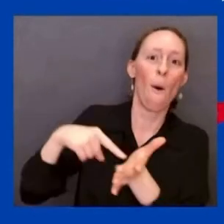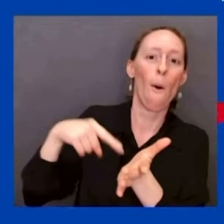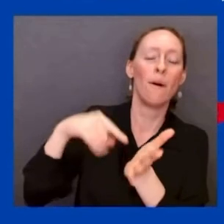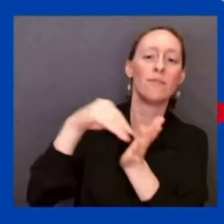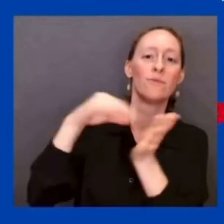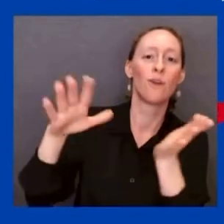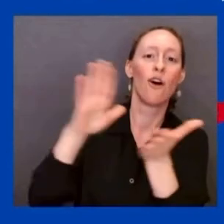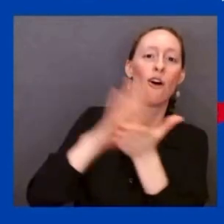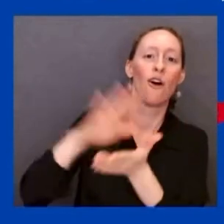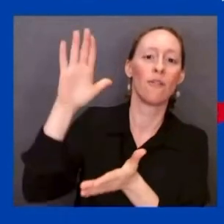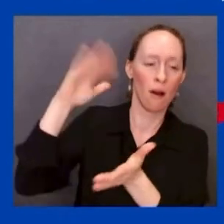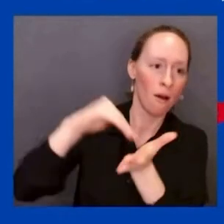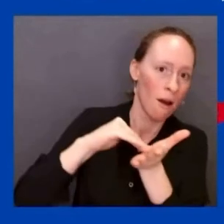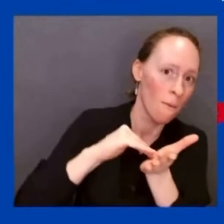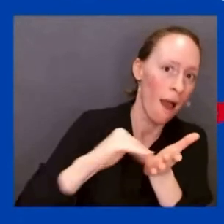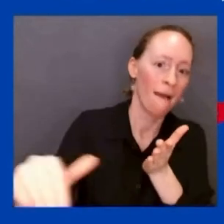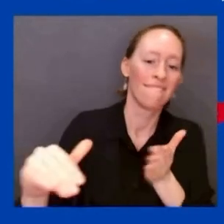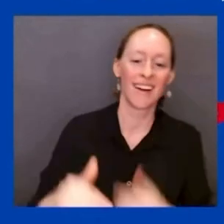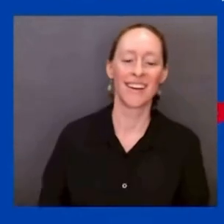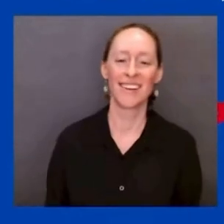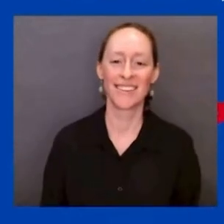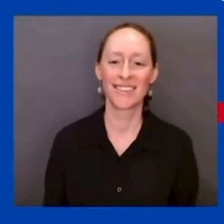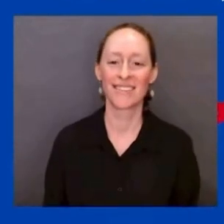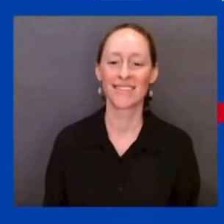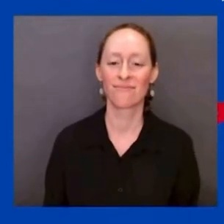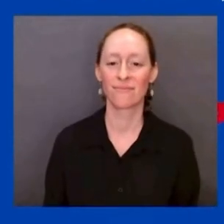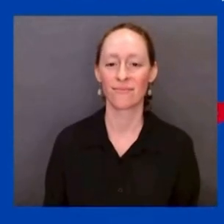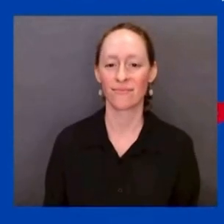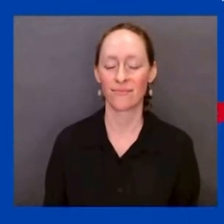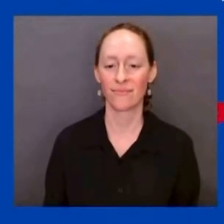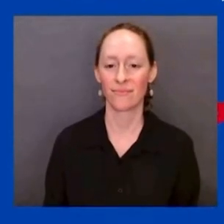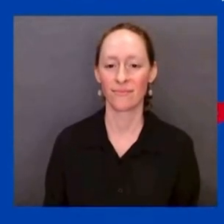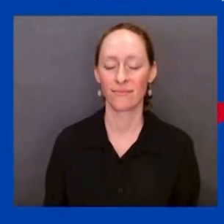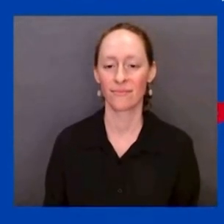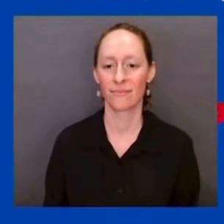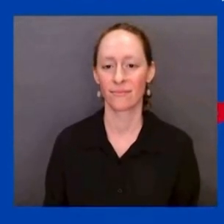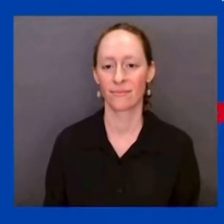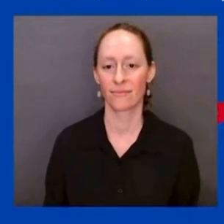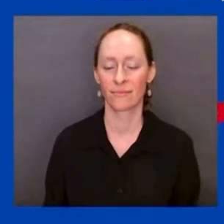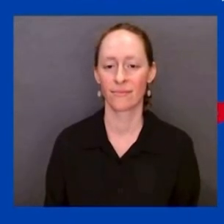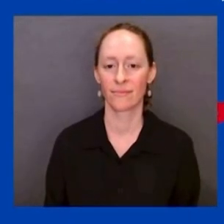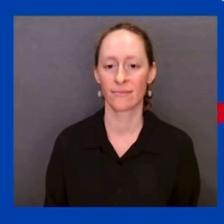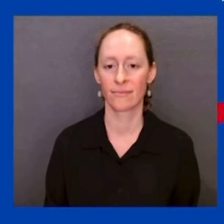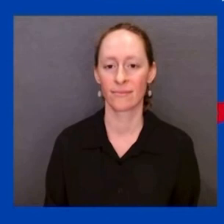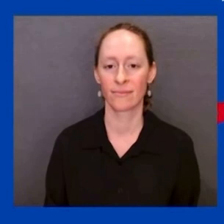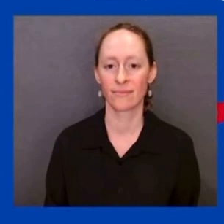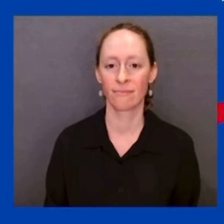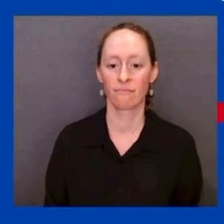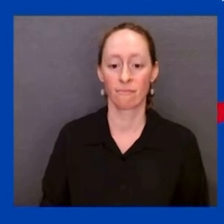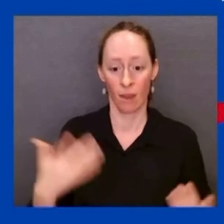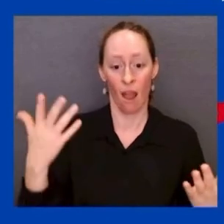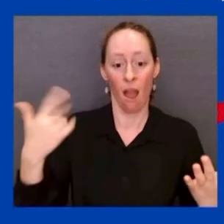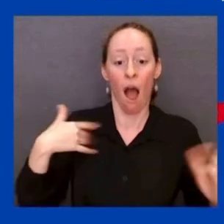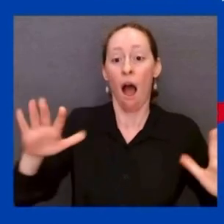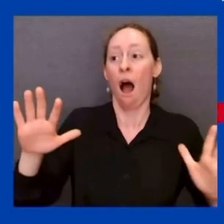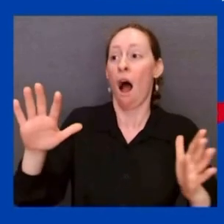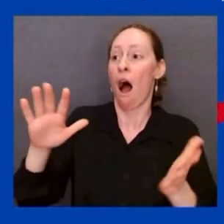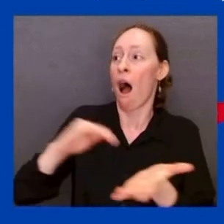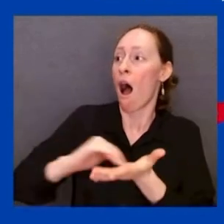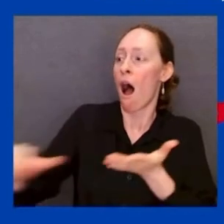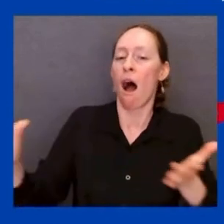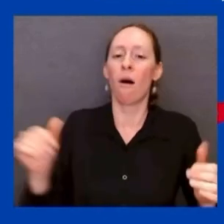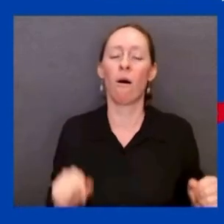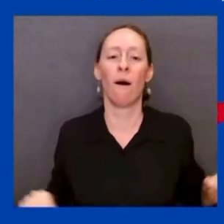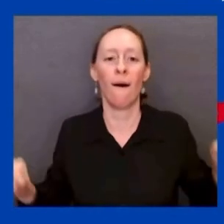tremendous financial burden lifted from my family. As we all know, our profession is one that is